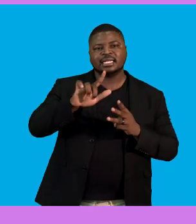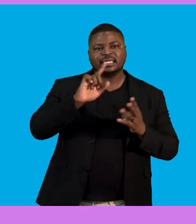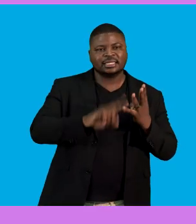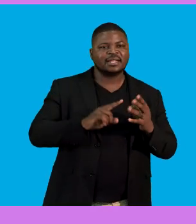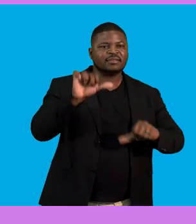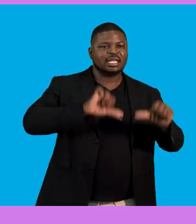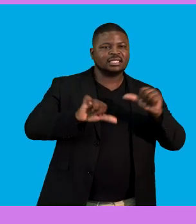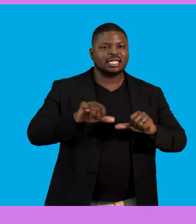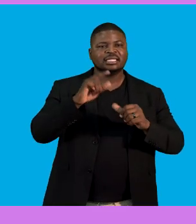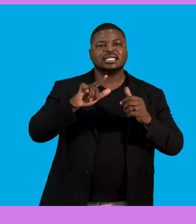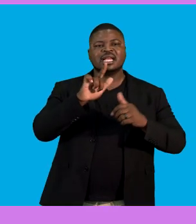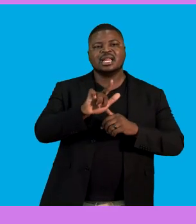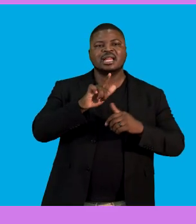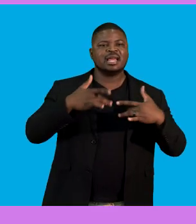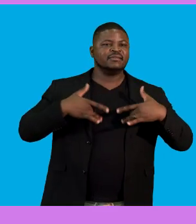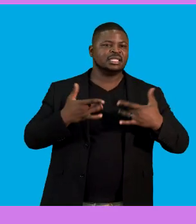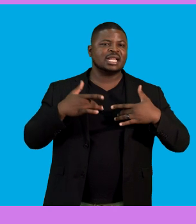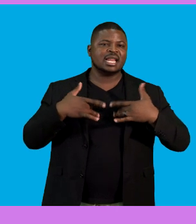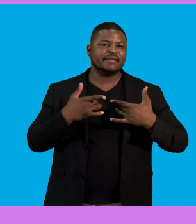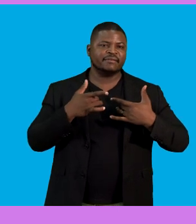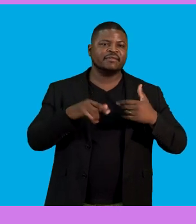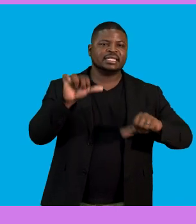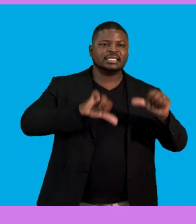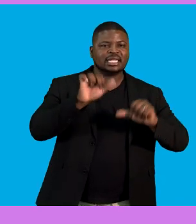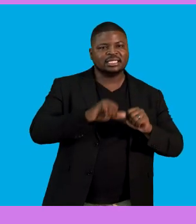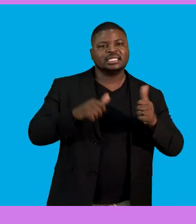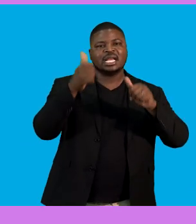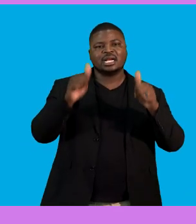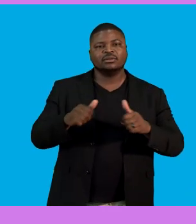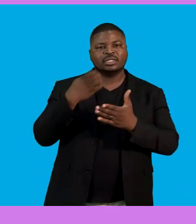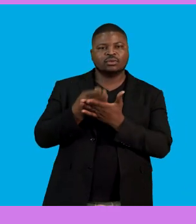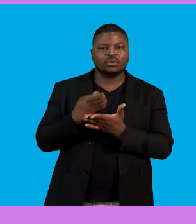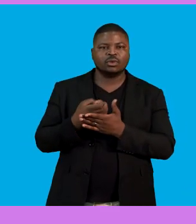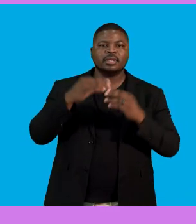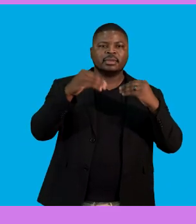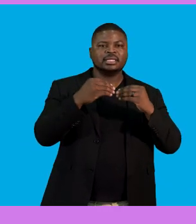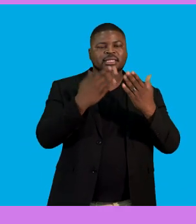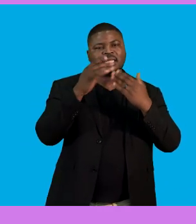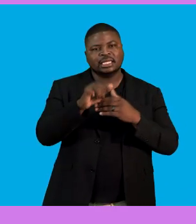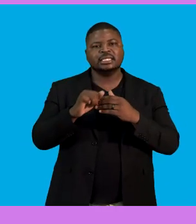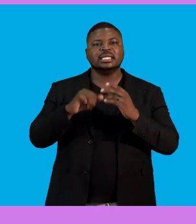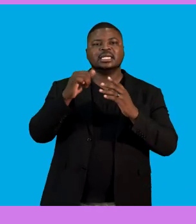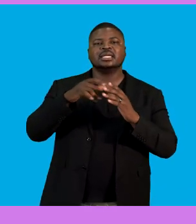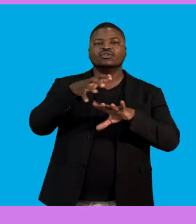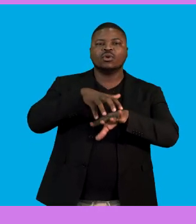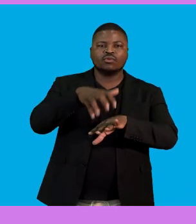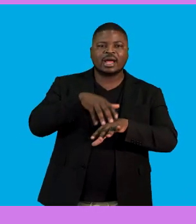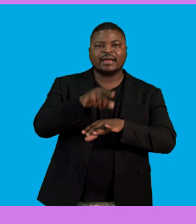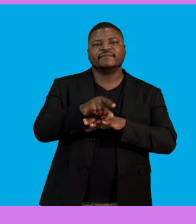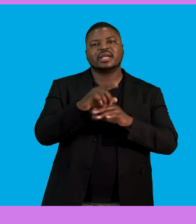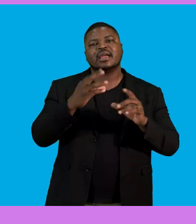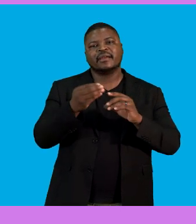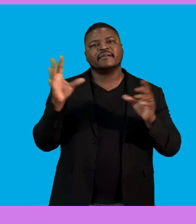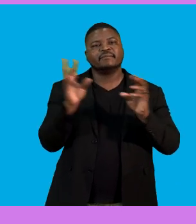science, accounting, economics, business, and geography. So how many students are given, how many subjects are given there? We've got 1, 2, 3, 4, 5, 6,